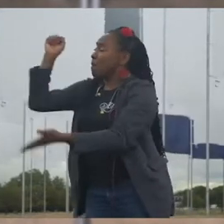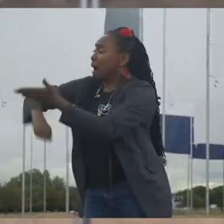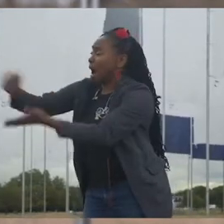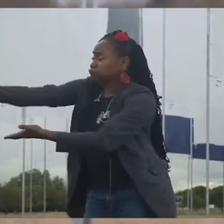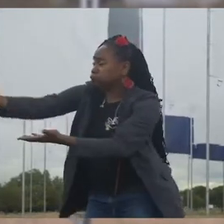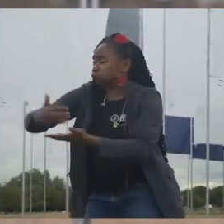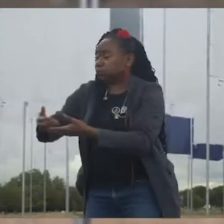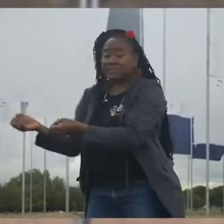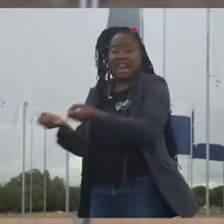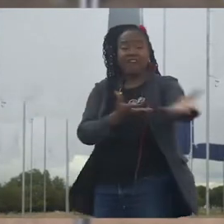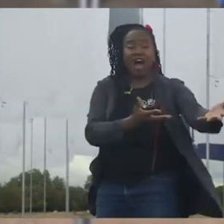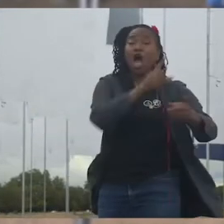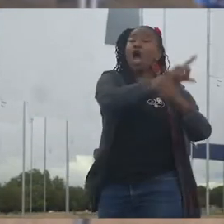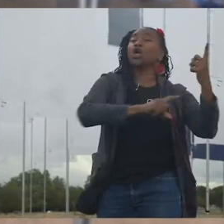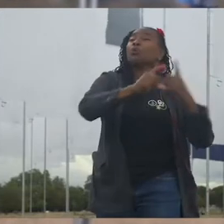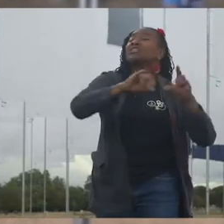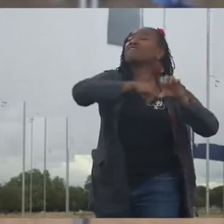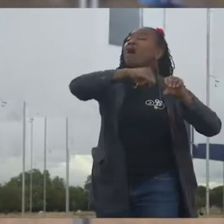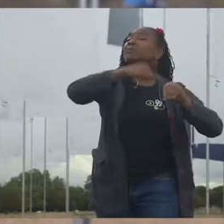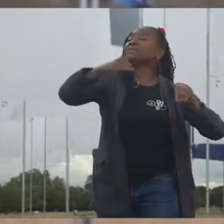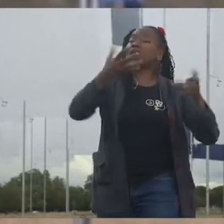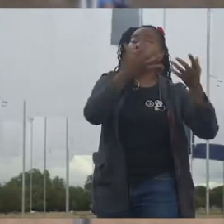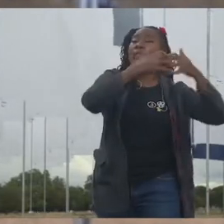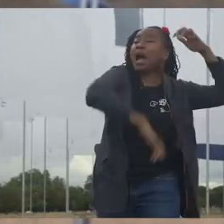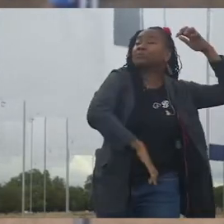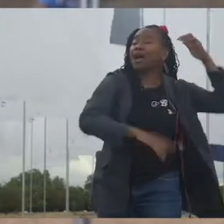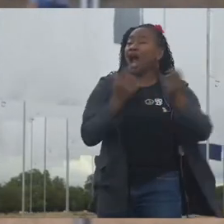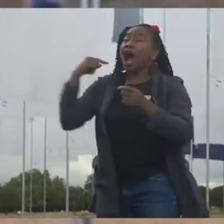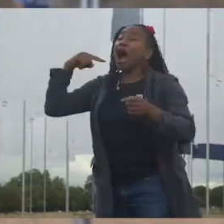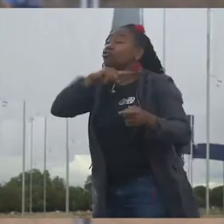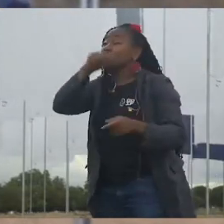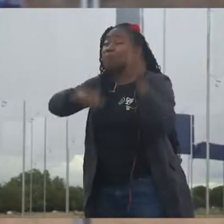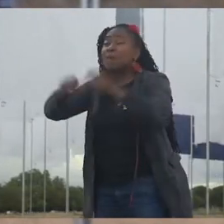community pharmacy people had collapsed, leaving hundreds of our residents without medication.